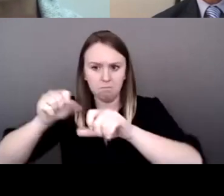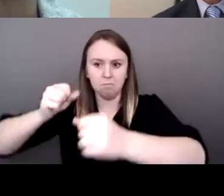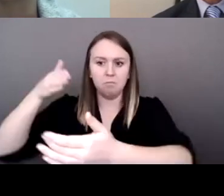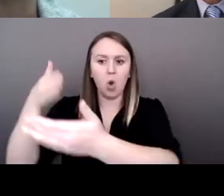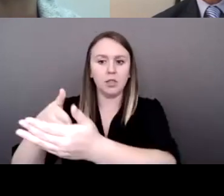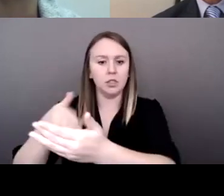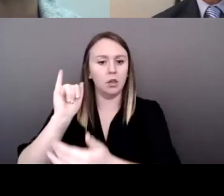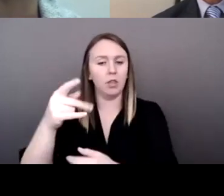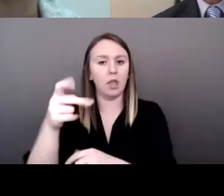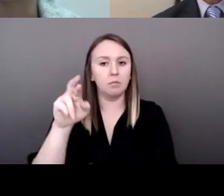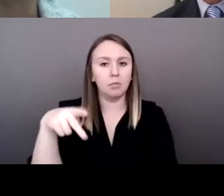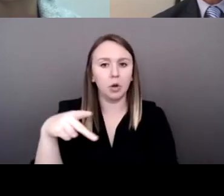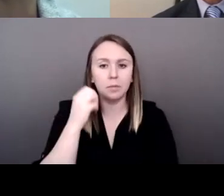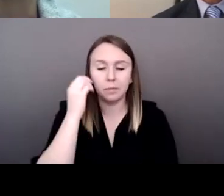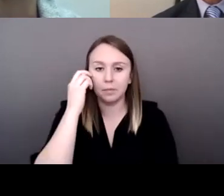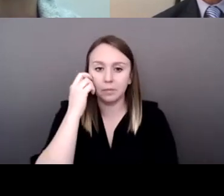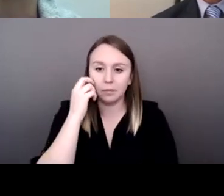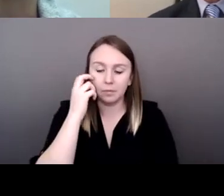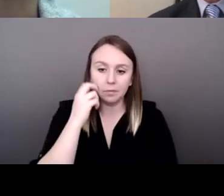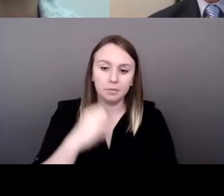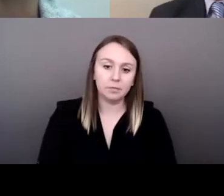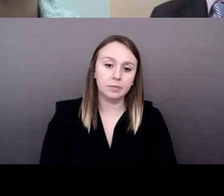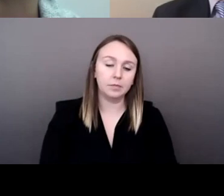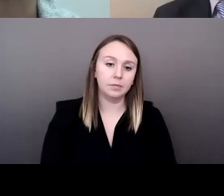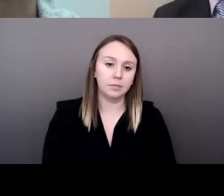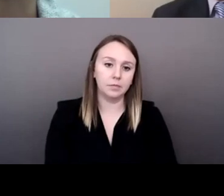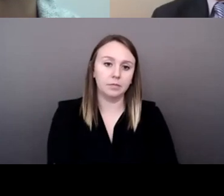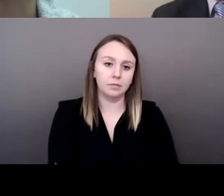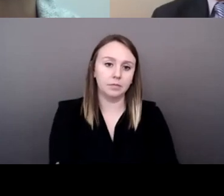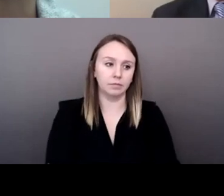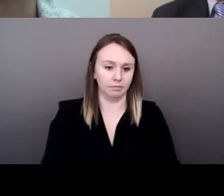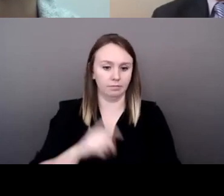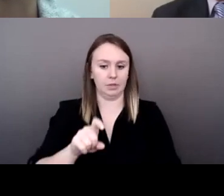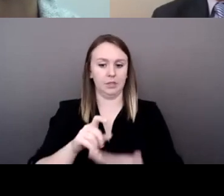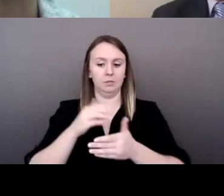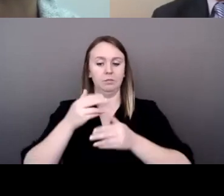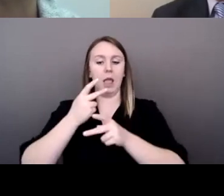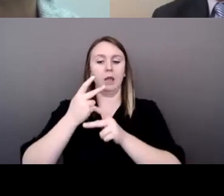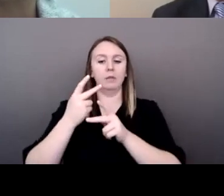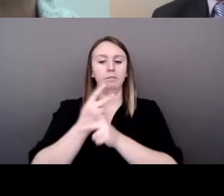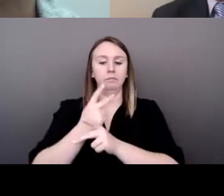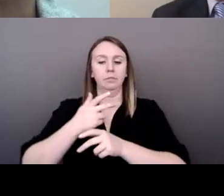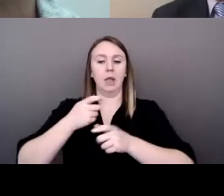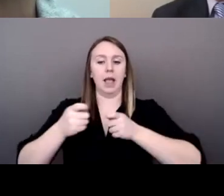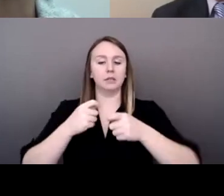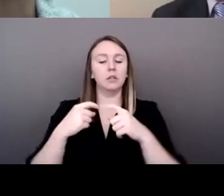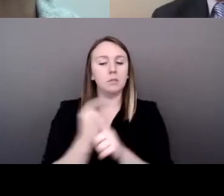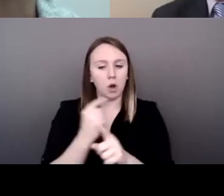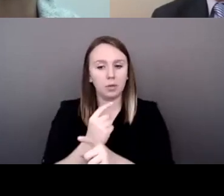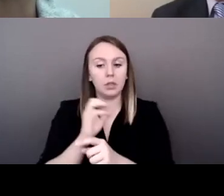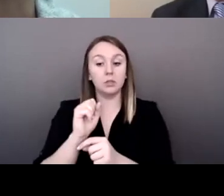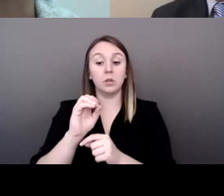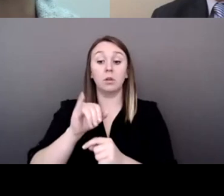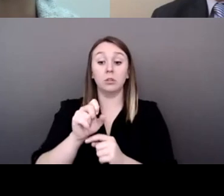and these be taken up in the proper manners, so that justice can be rendered